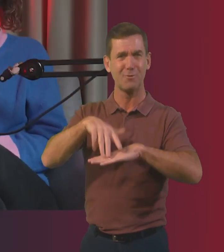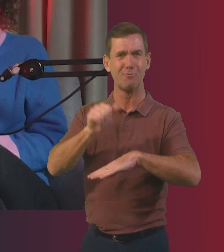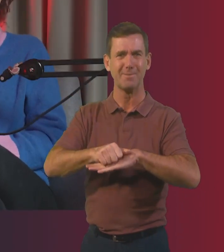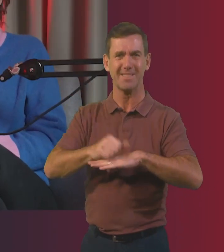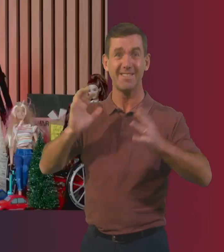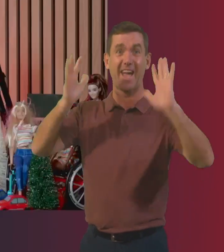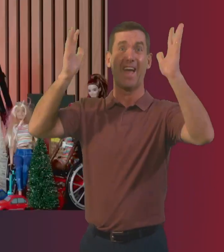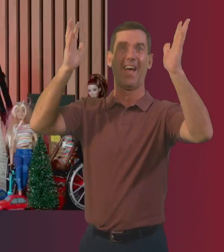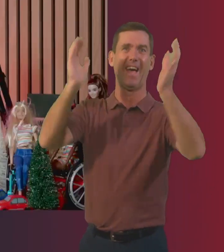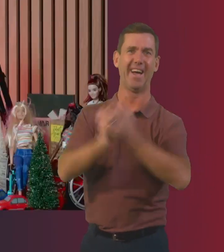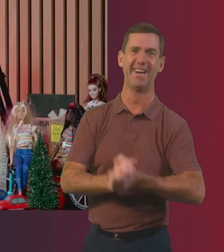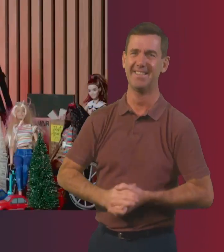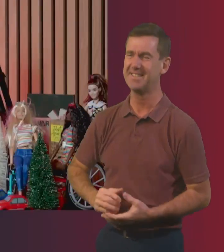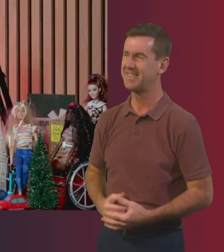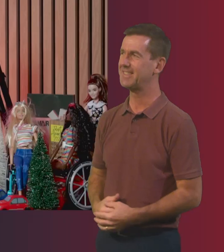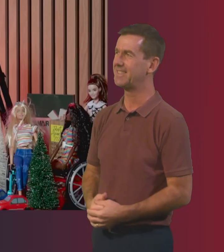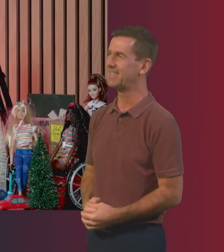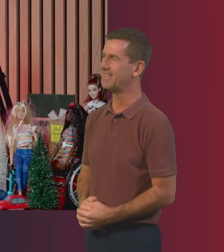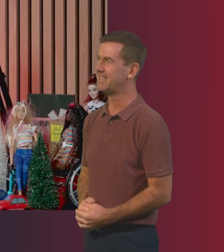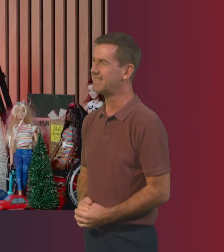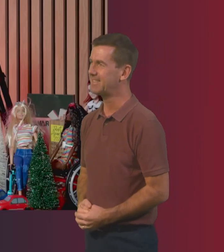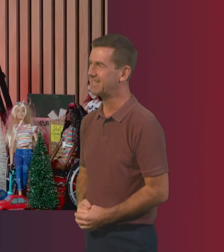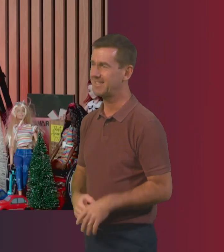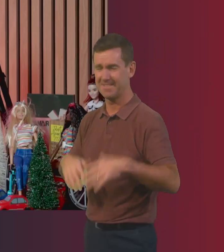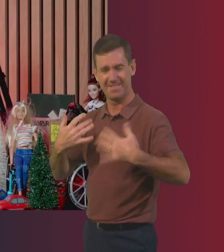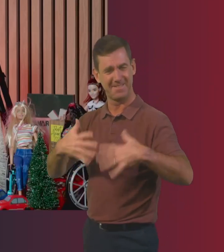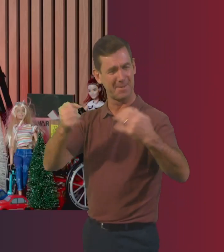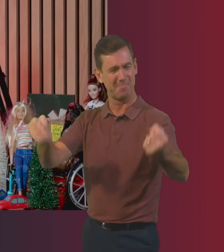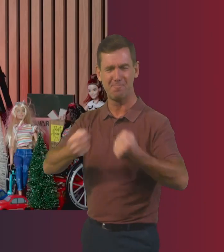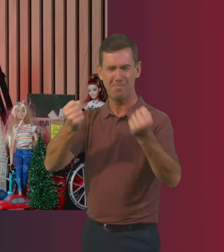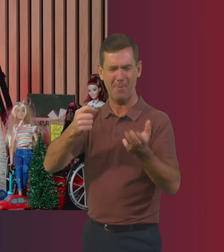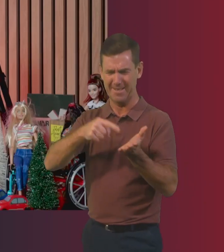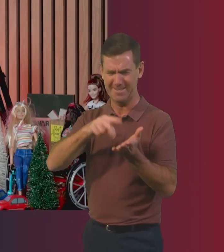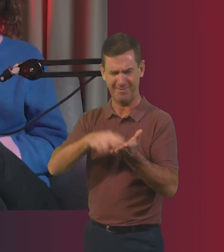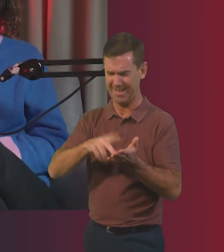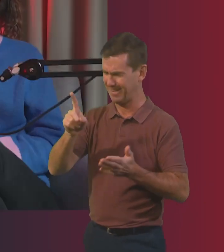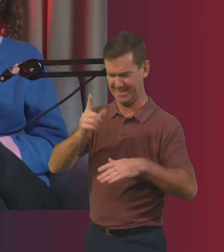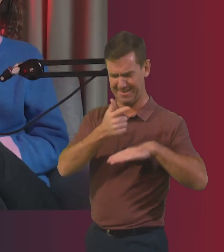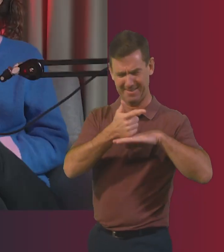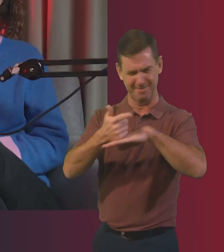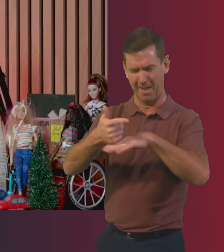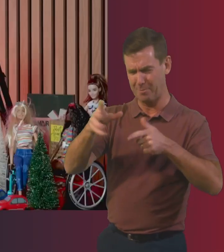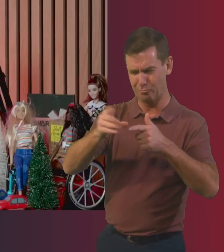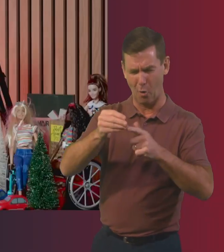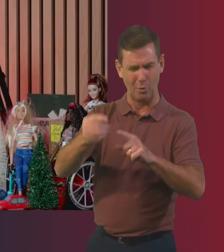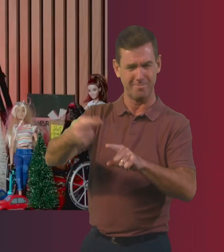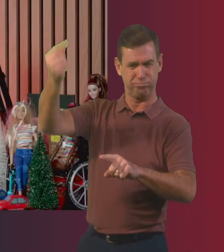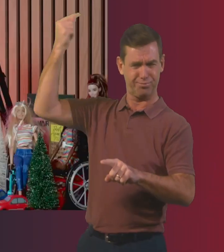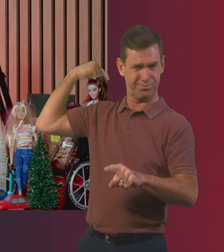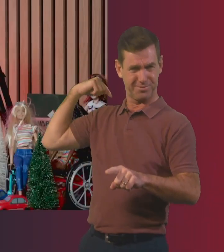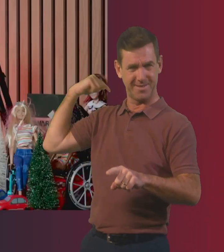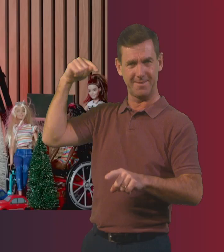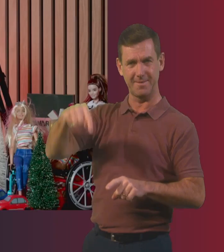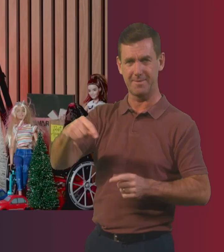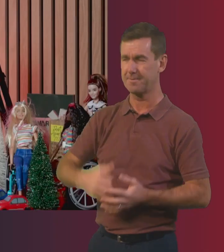That answer. The power of television and podcasting. I really like cooking. I've recently